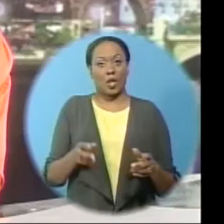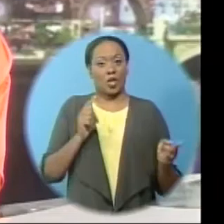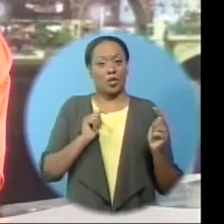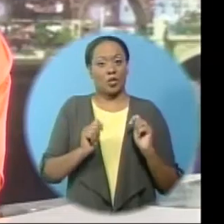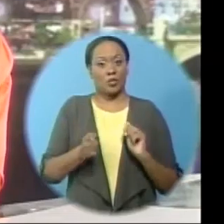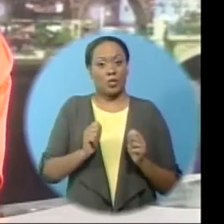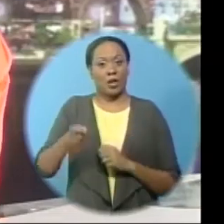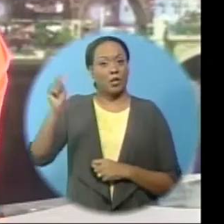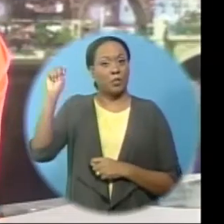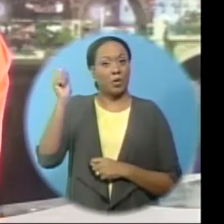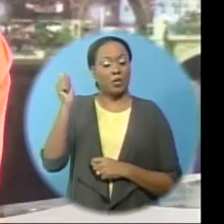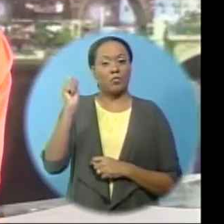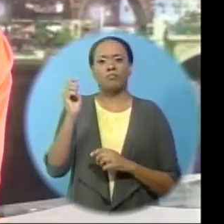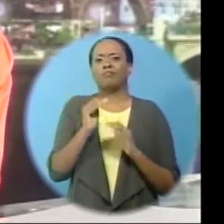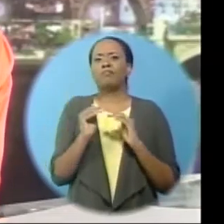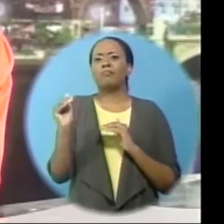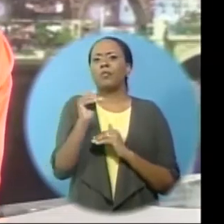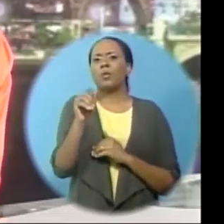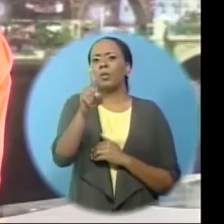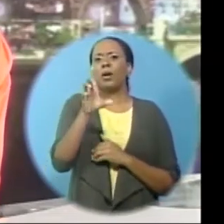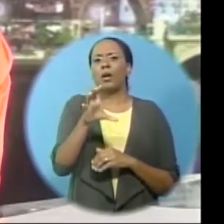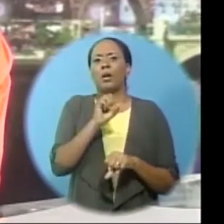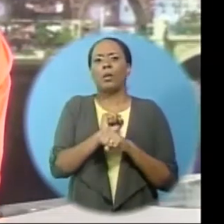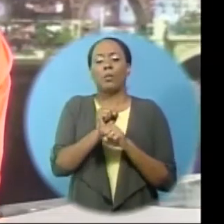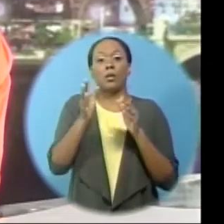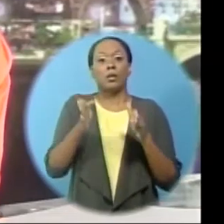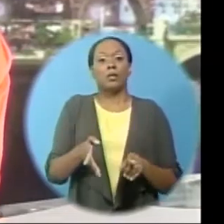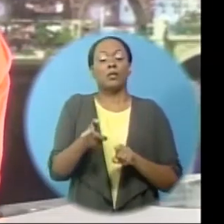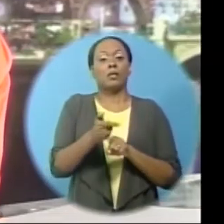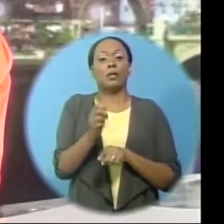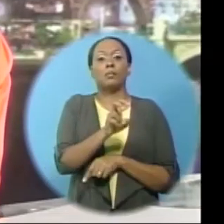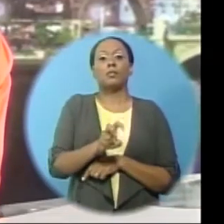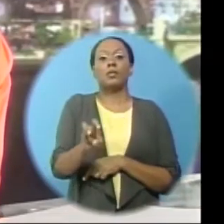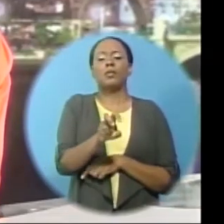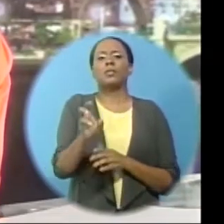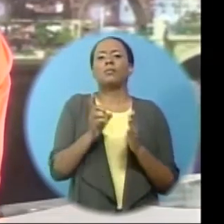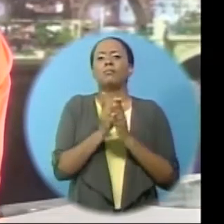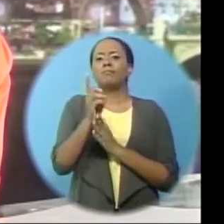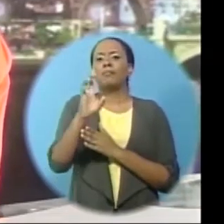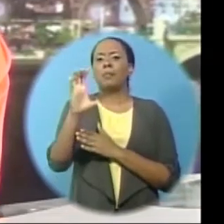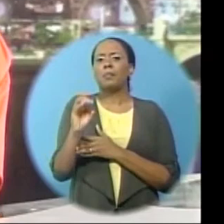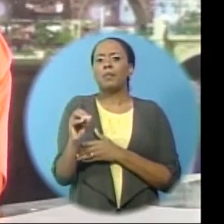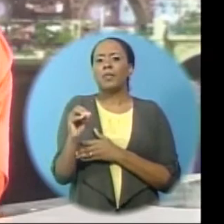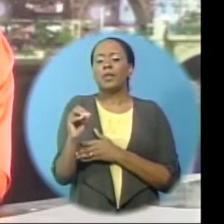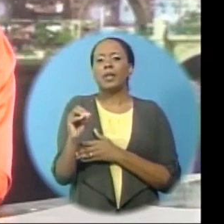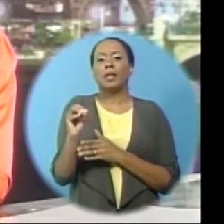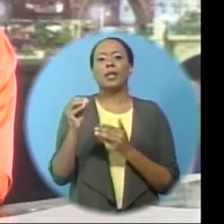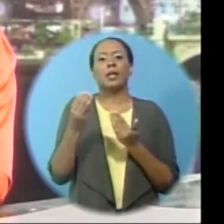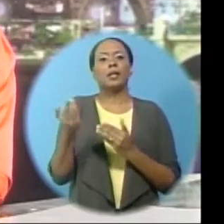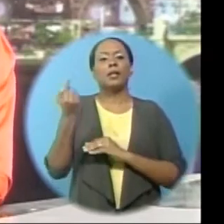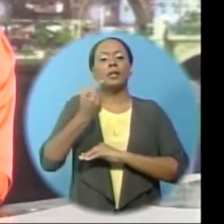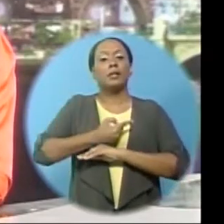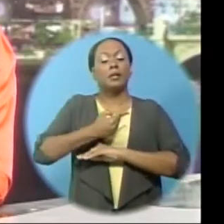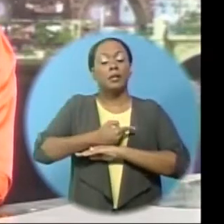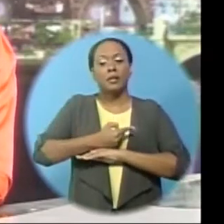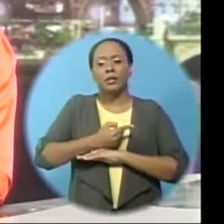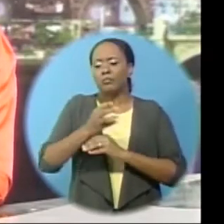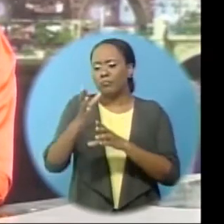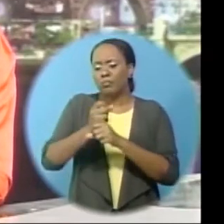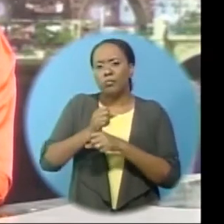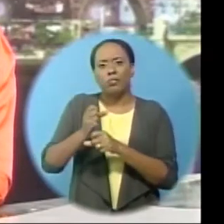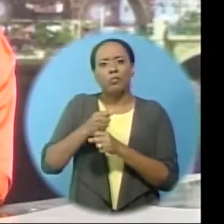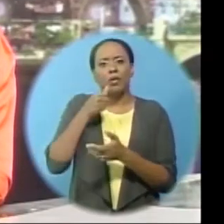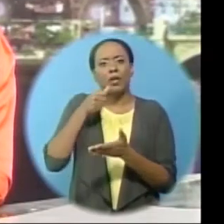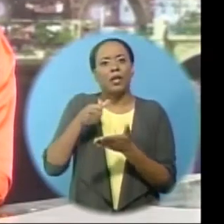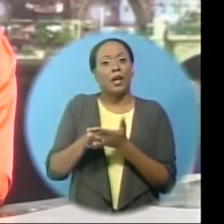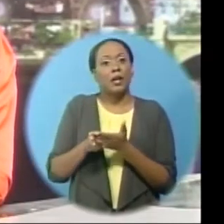We begin in Trinidad and Tobago, where over 100 workers of the Tourism Development Company today received retrenchment